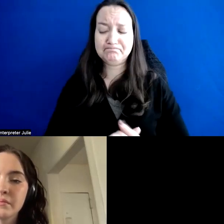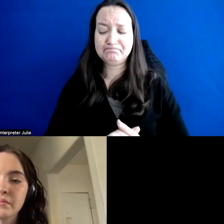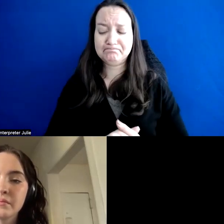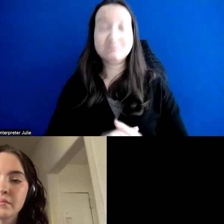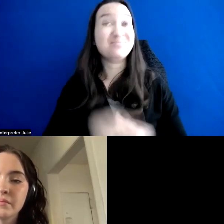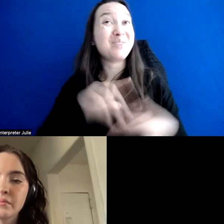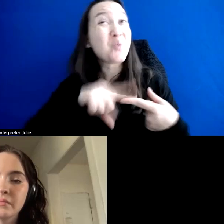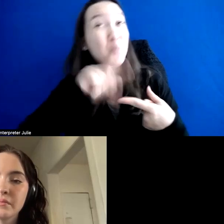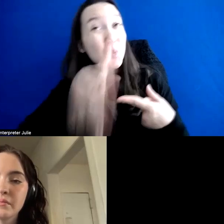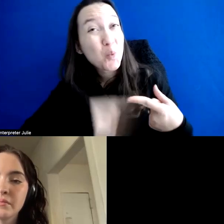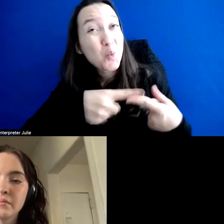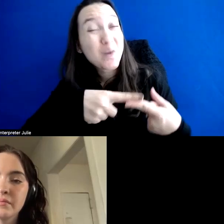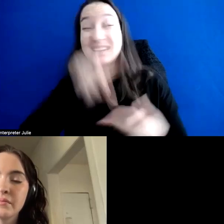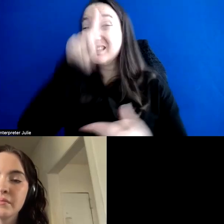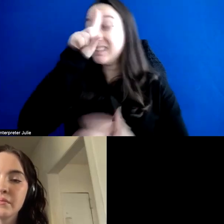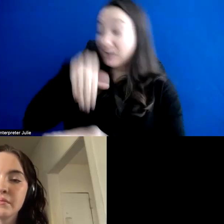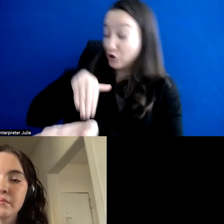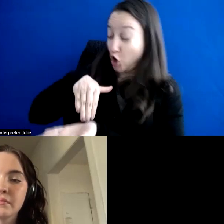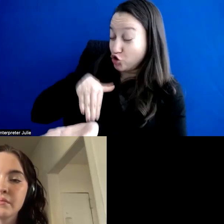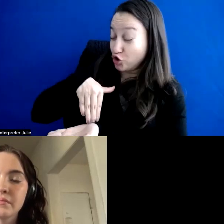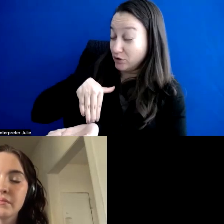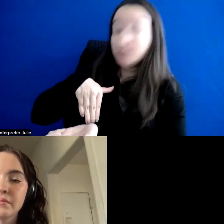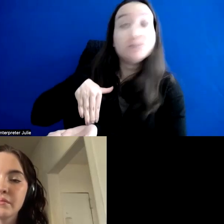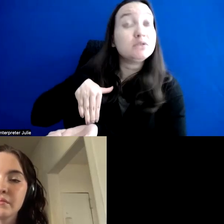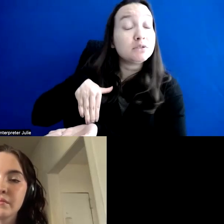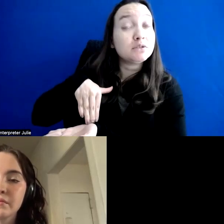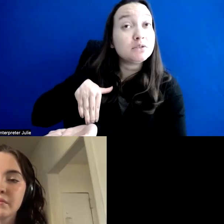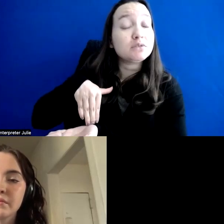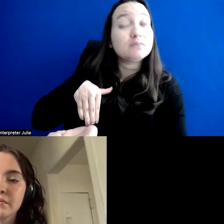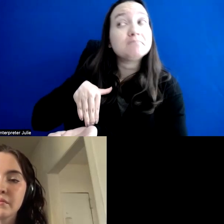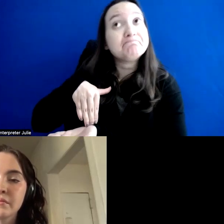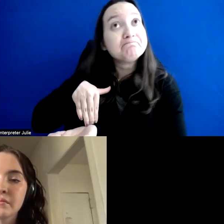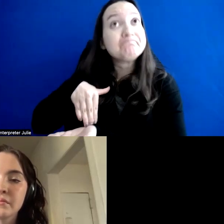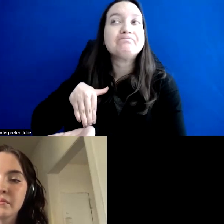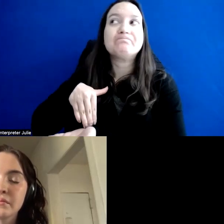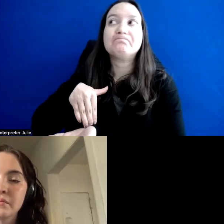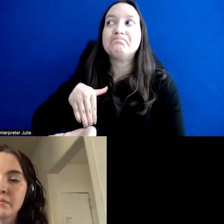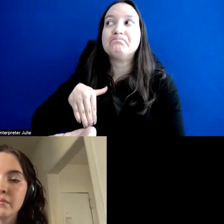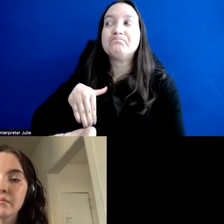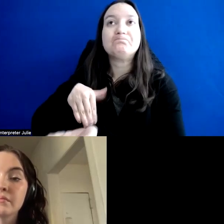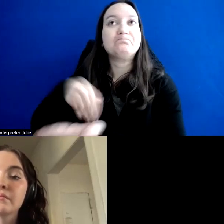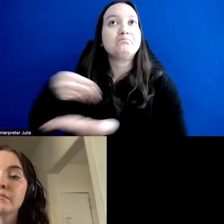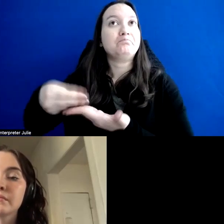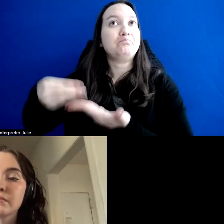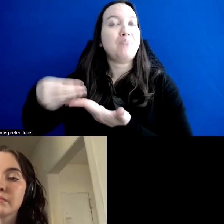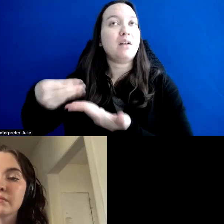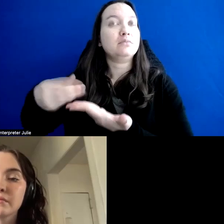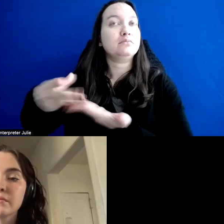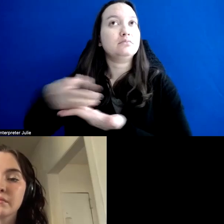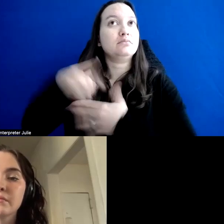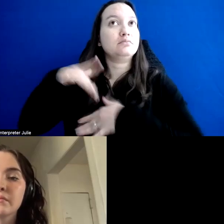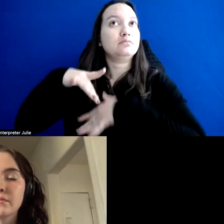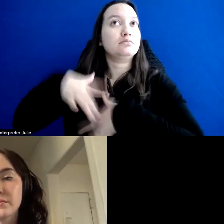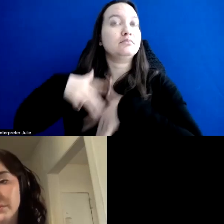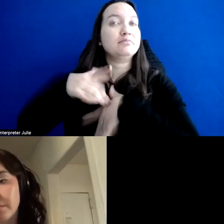when do we think that our doctors, for example, are working out of a profit motive rather than our